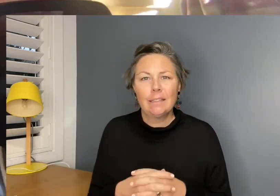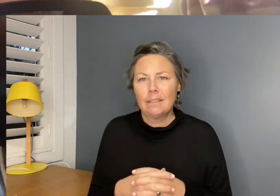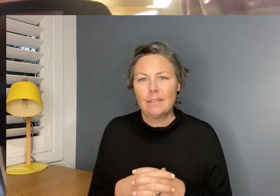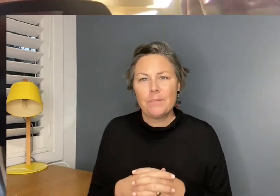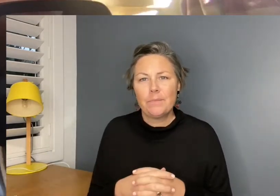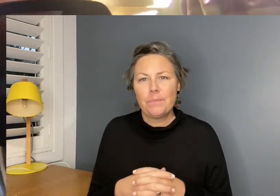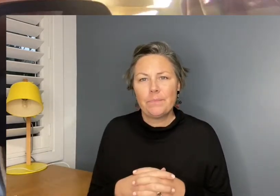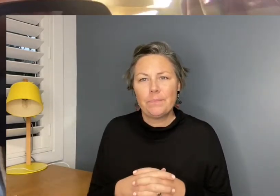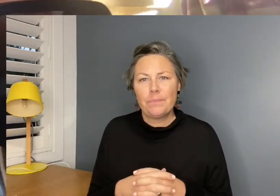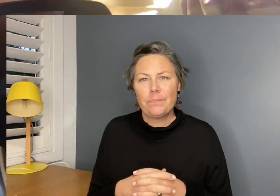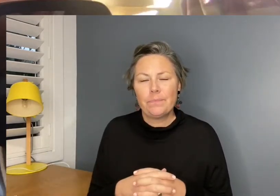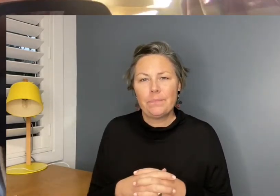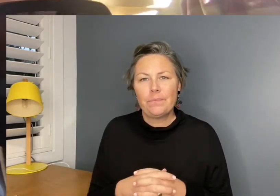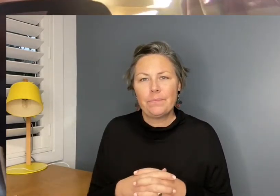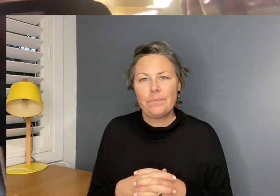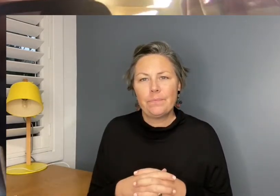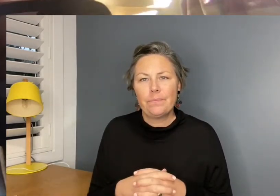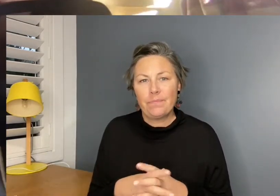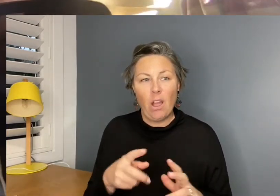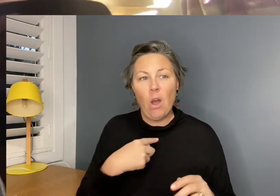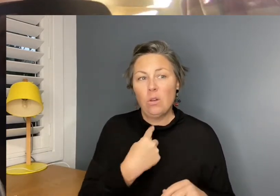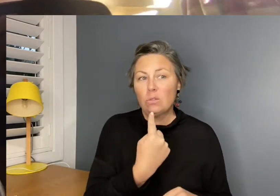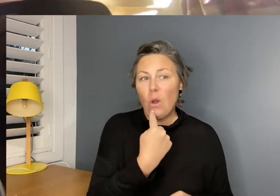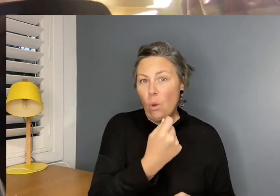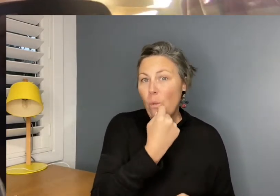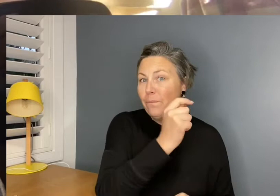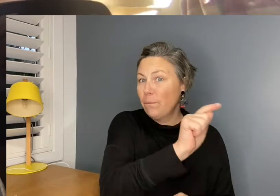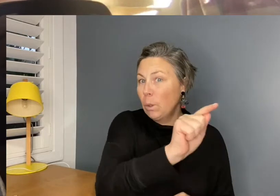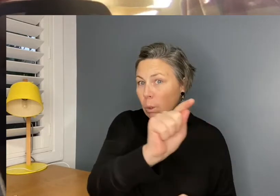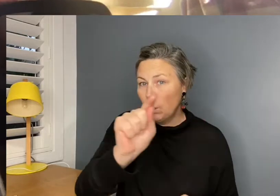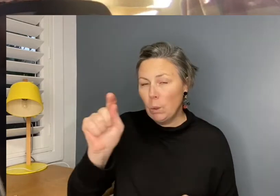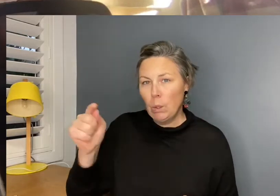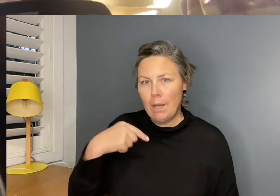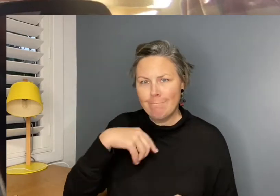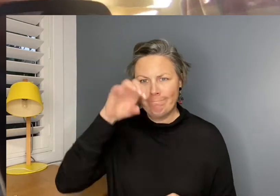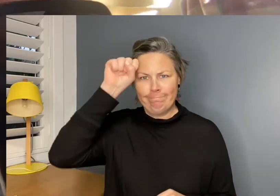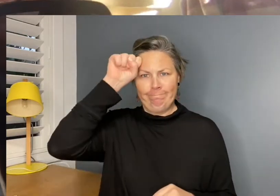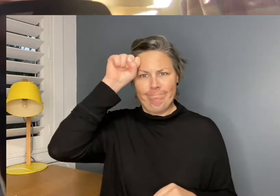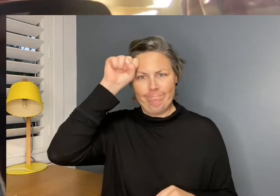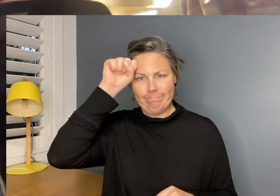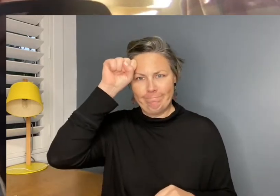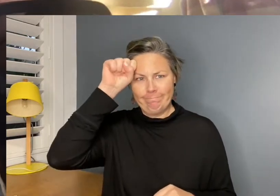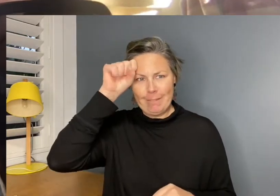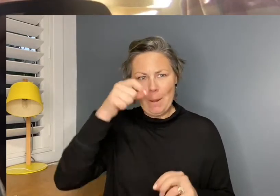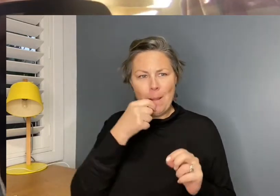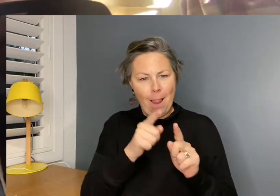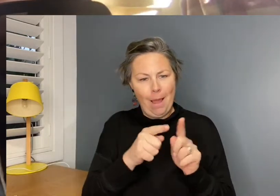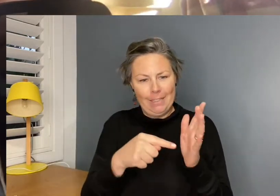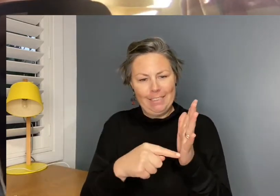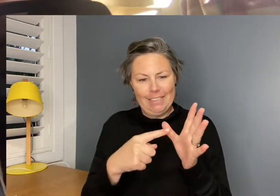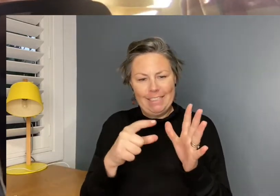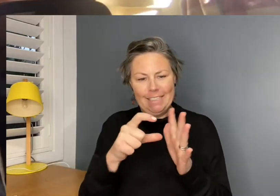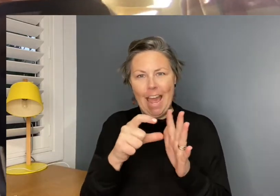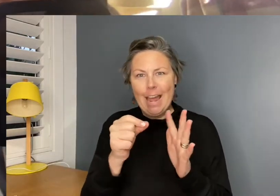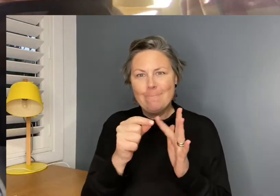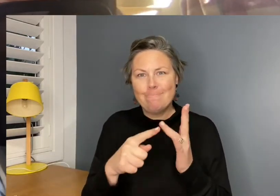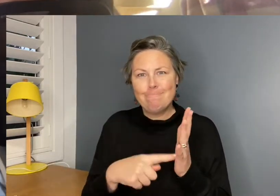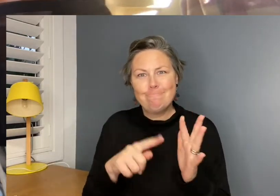remember just sort of, like I've said to a few people, like I sort of remember it like he was a little bit of a tadpole that I caught in a